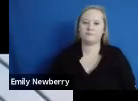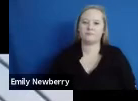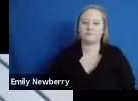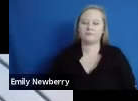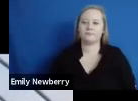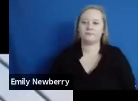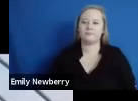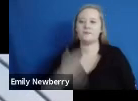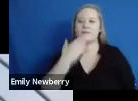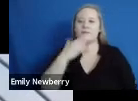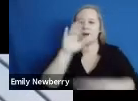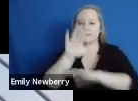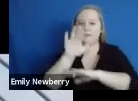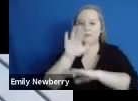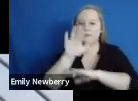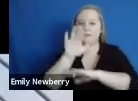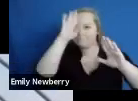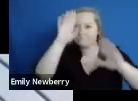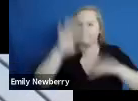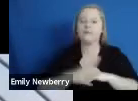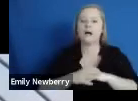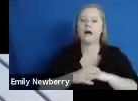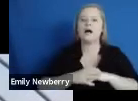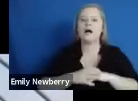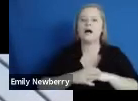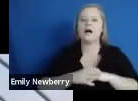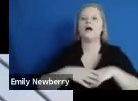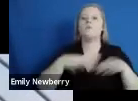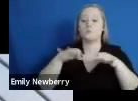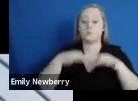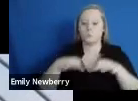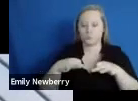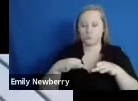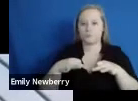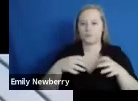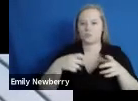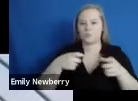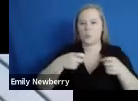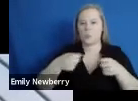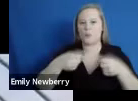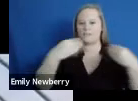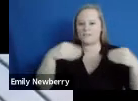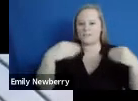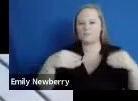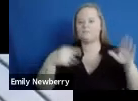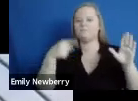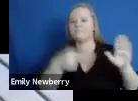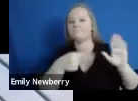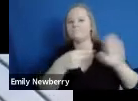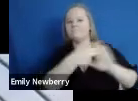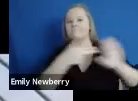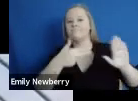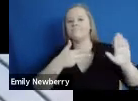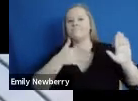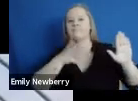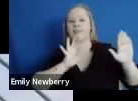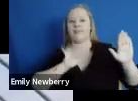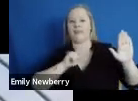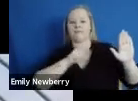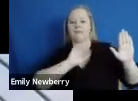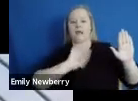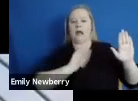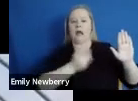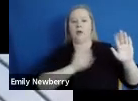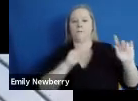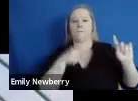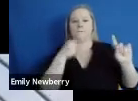Good afternoon, you guys. I'm the Director of Sales of NAPI. And the slide that you see there is part of our mission. Each company